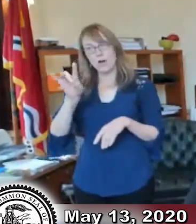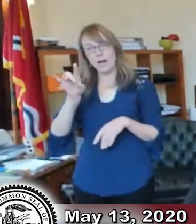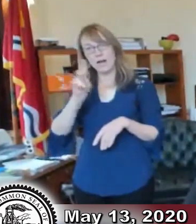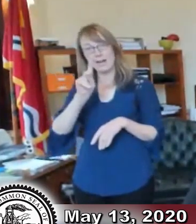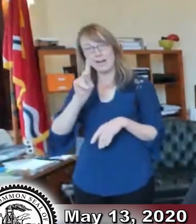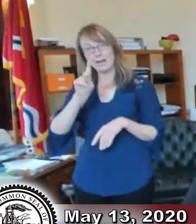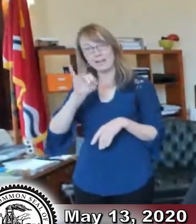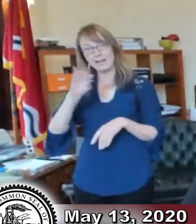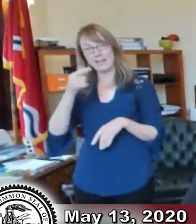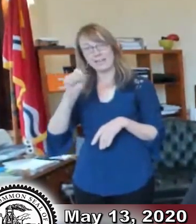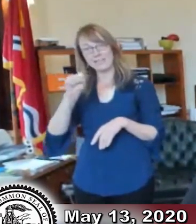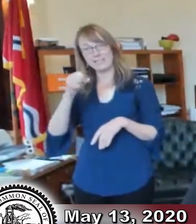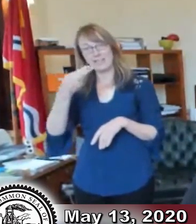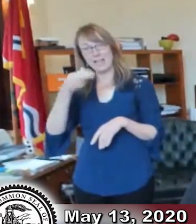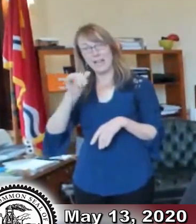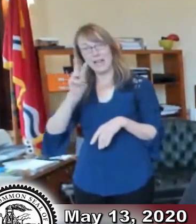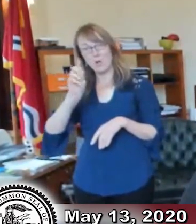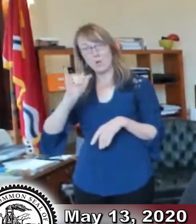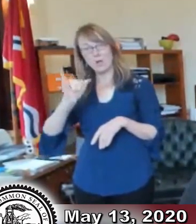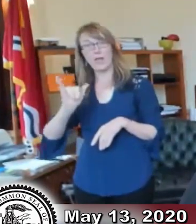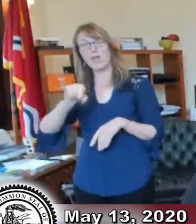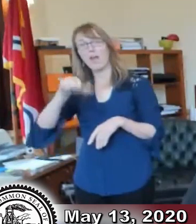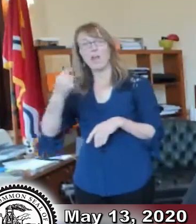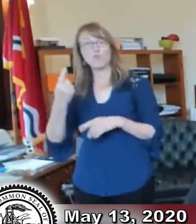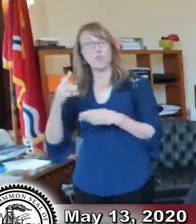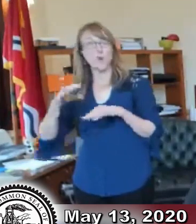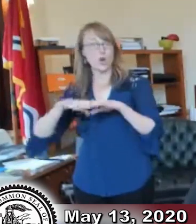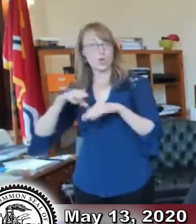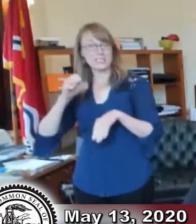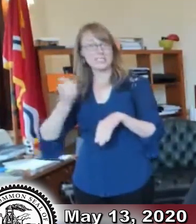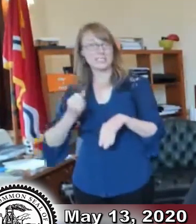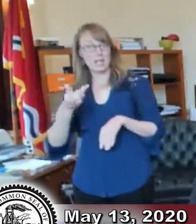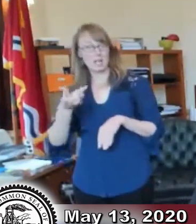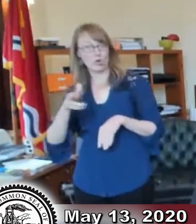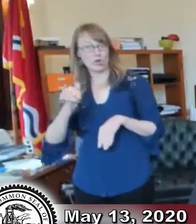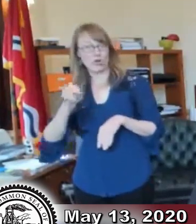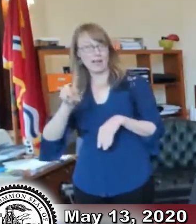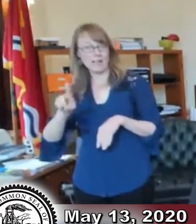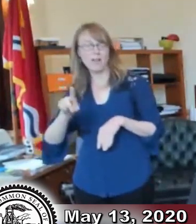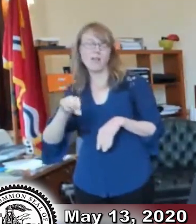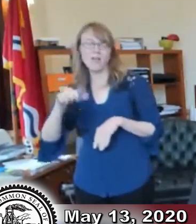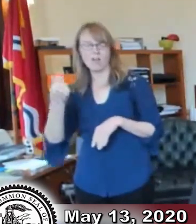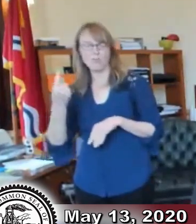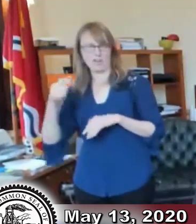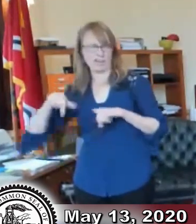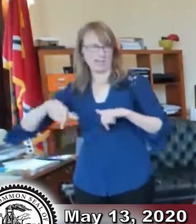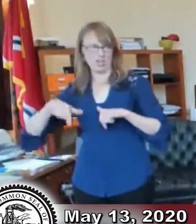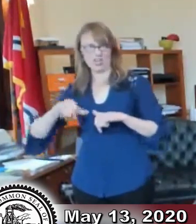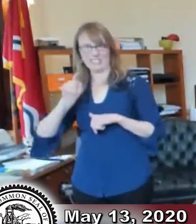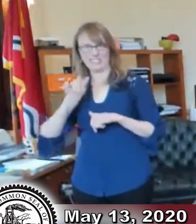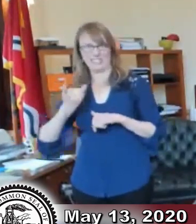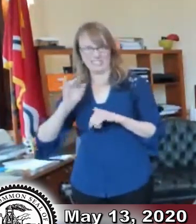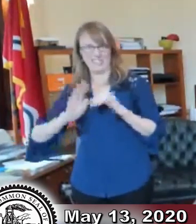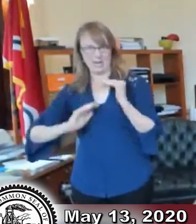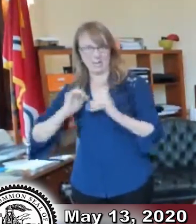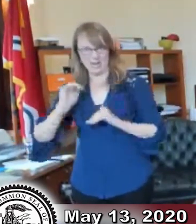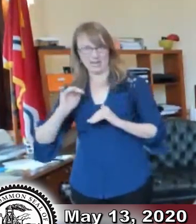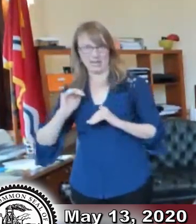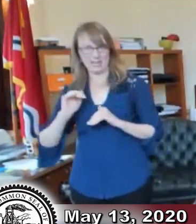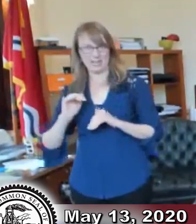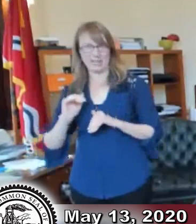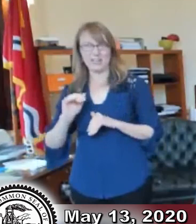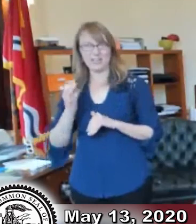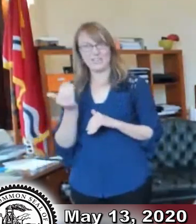at 3115 South Grand, and then one at 1520 Market, which is a city building right here in the center. So one north, one